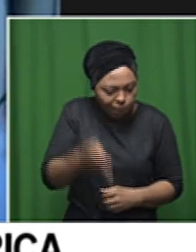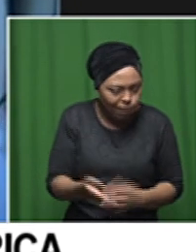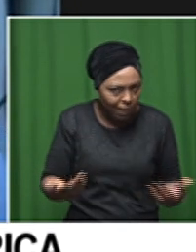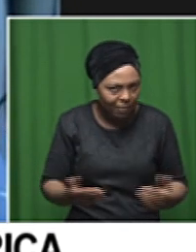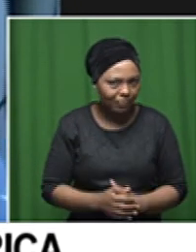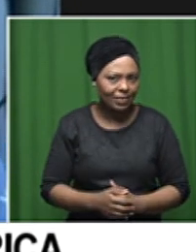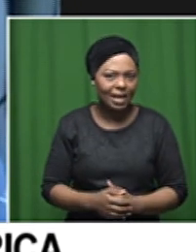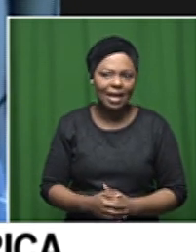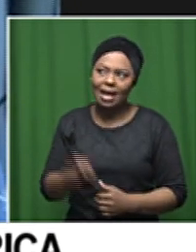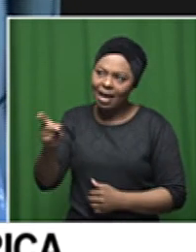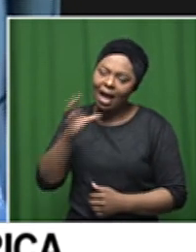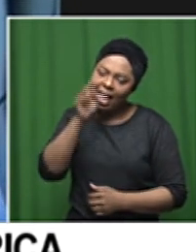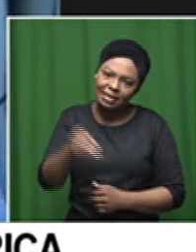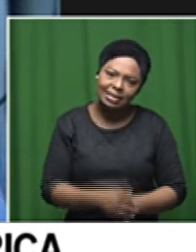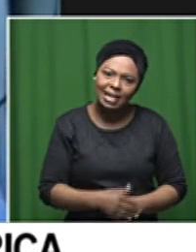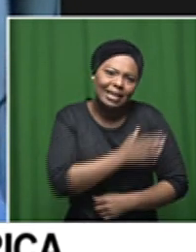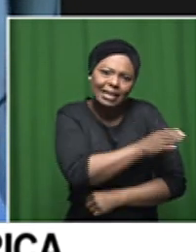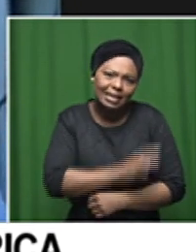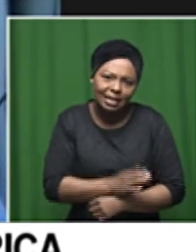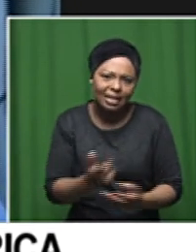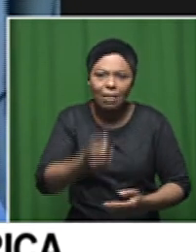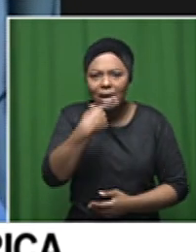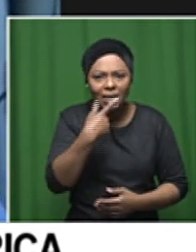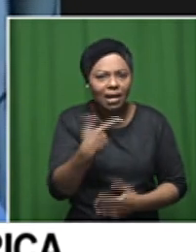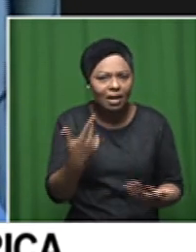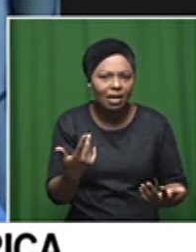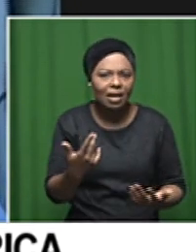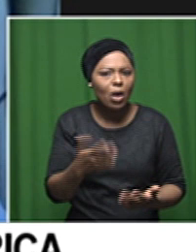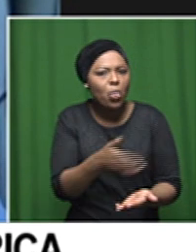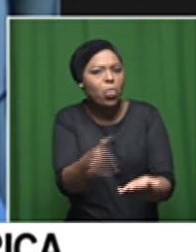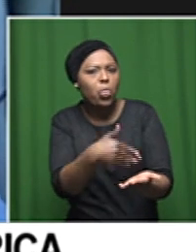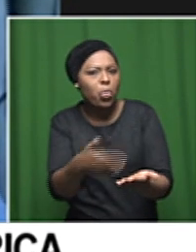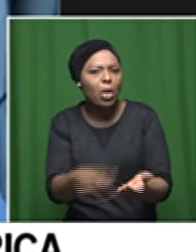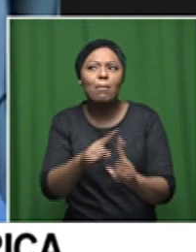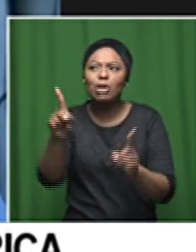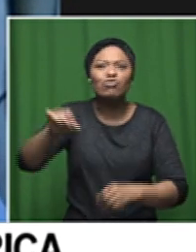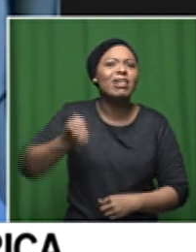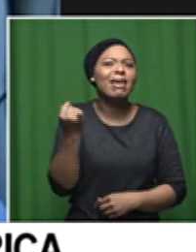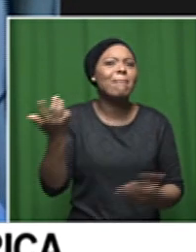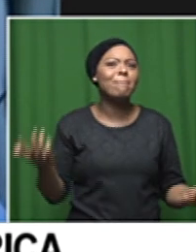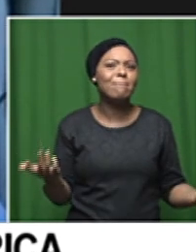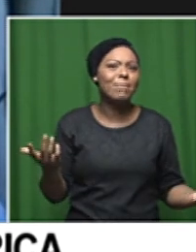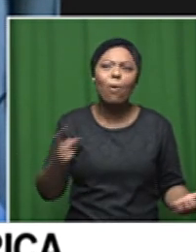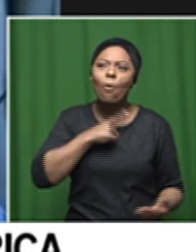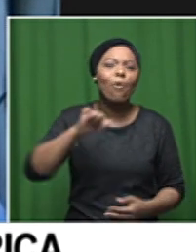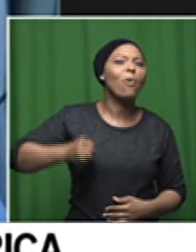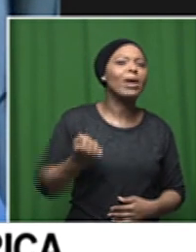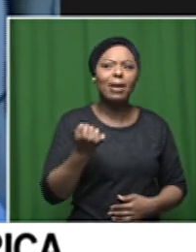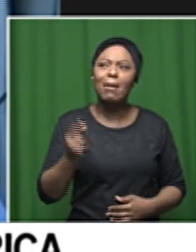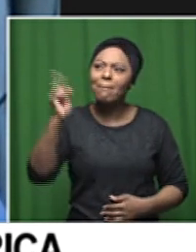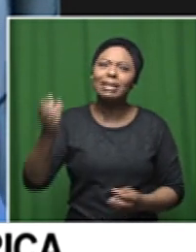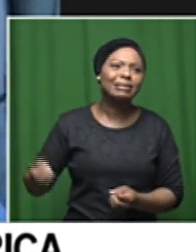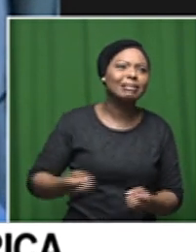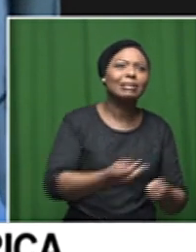clinics do not have medicines which are packed in your store. which you should have distributed a